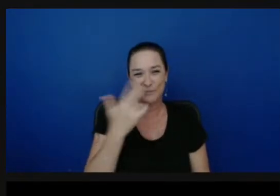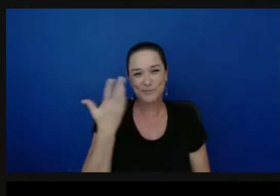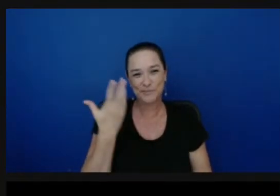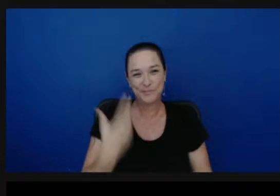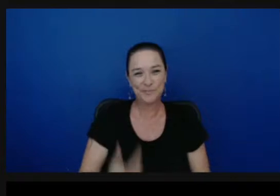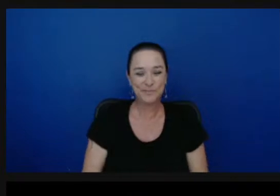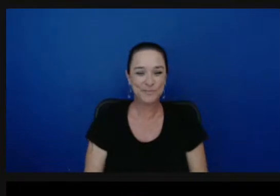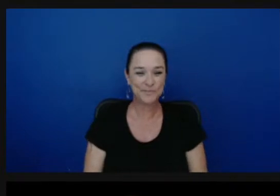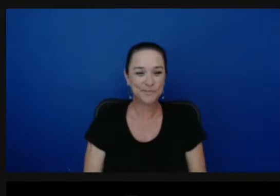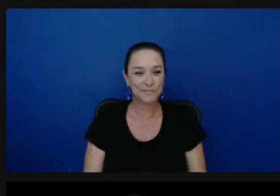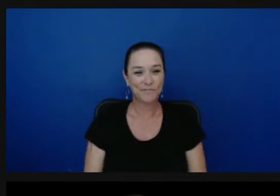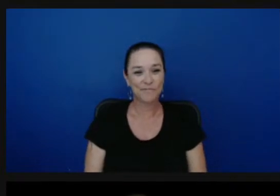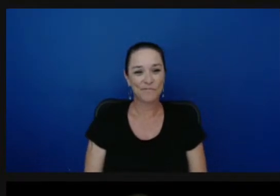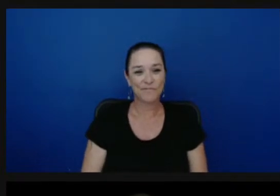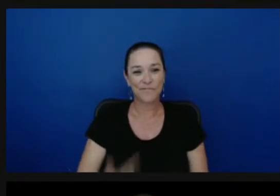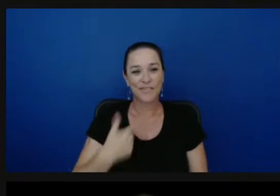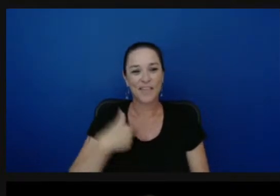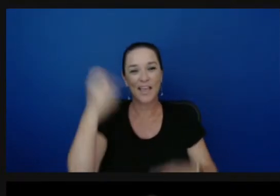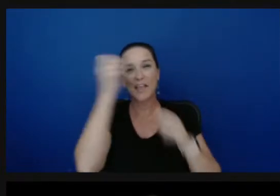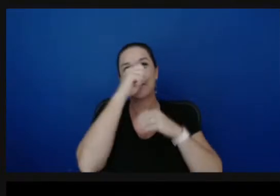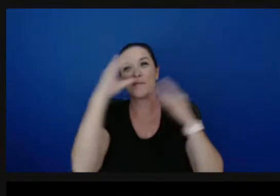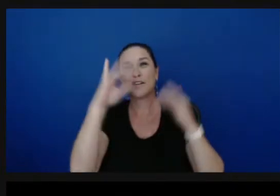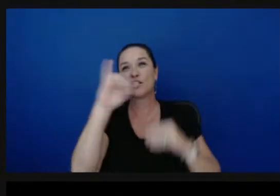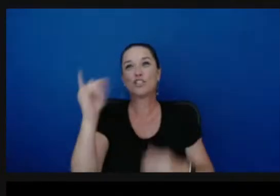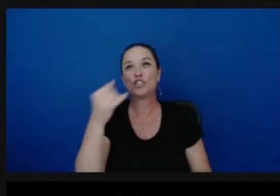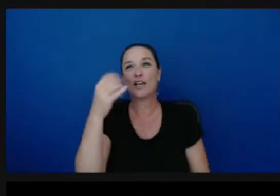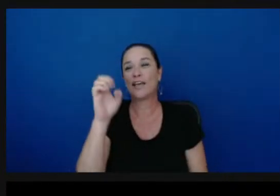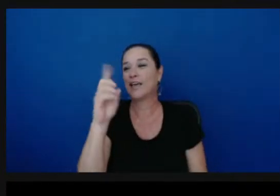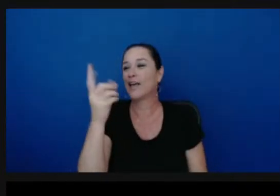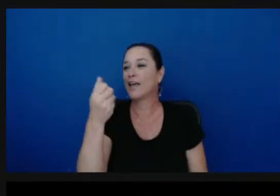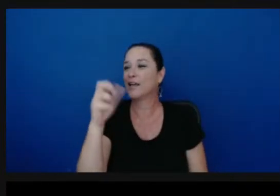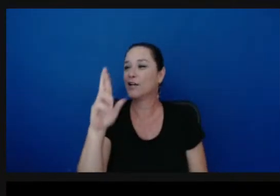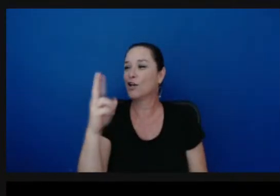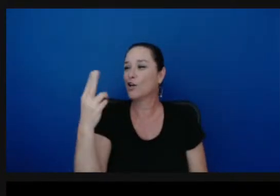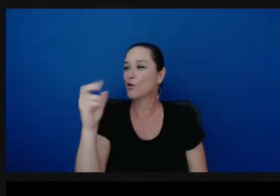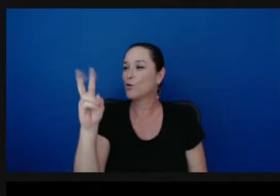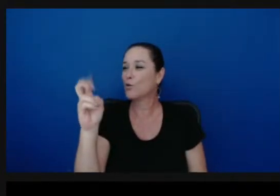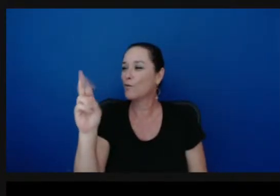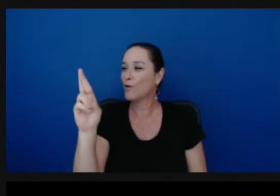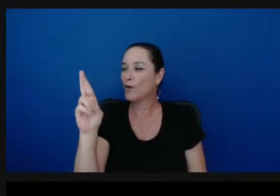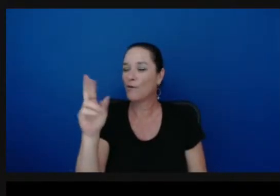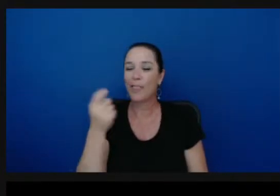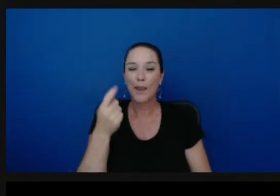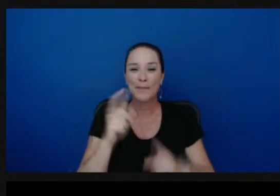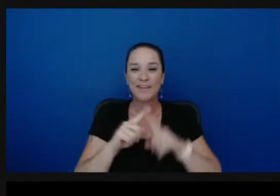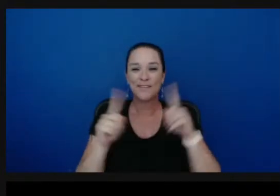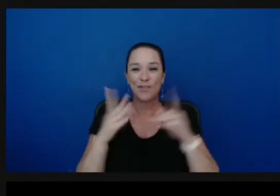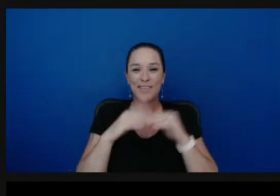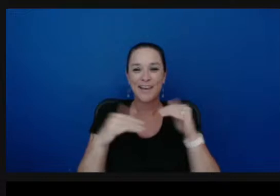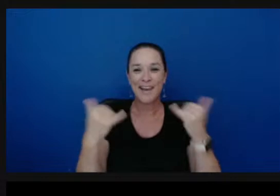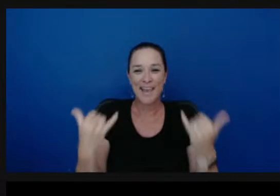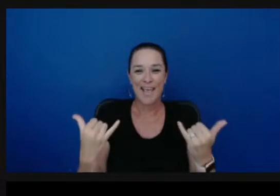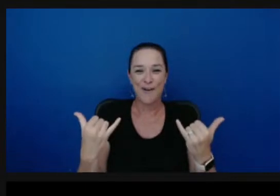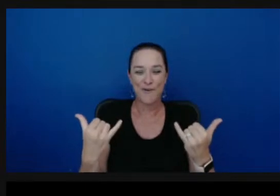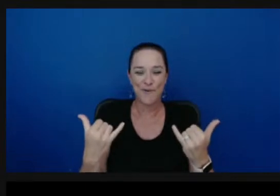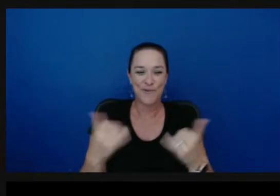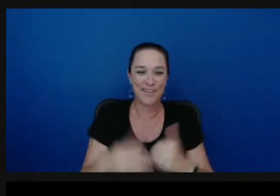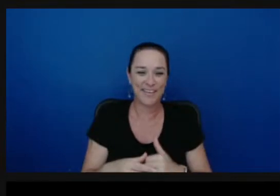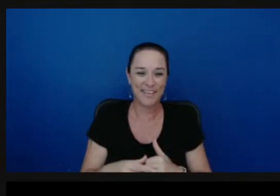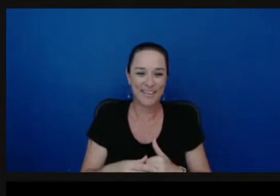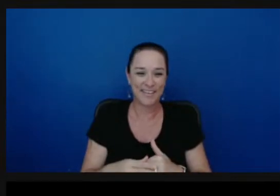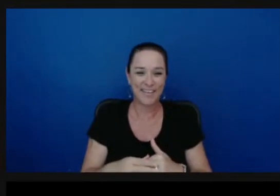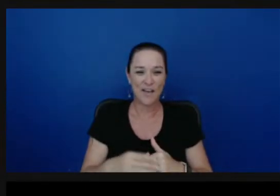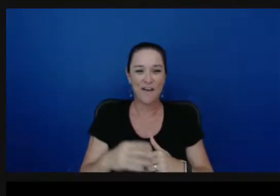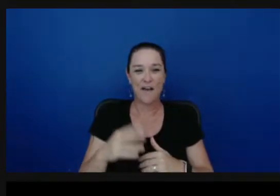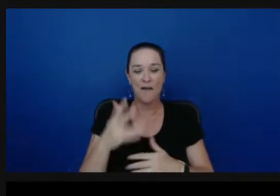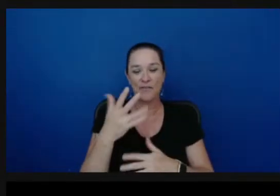I imagine the character of J. Edgar Hoover was a little different then than it is now, as far as our social perception